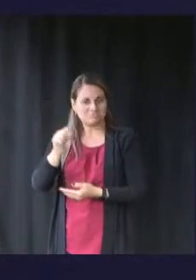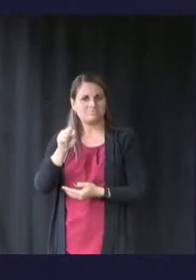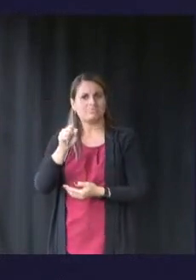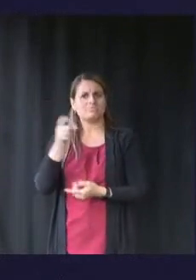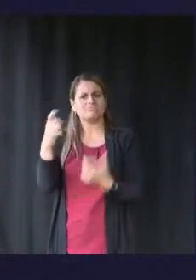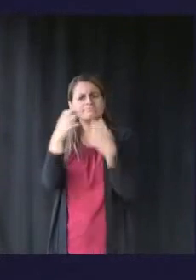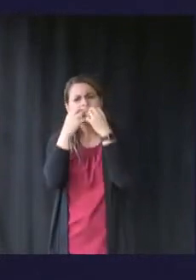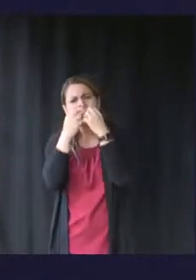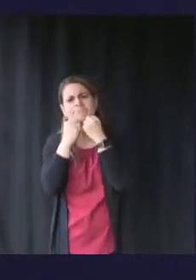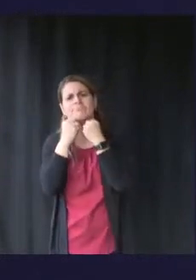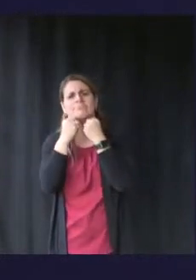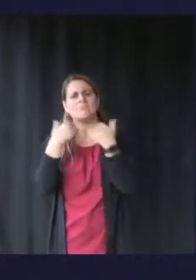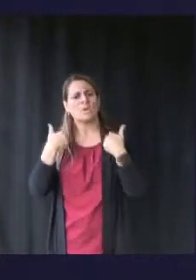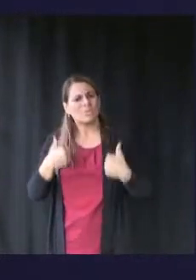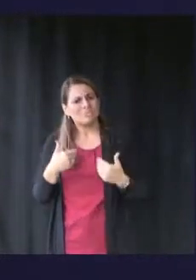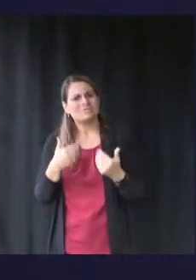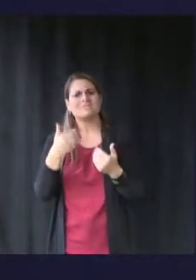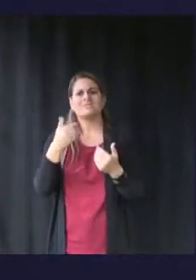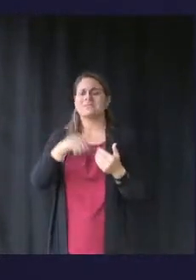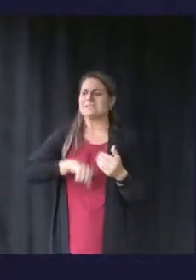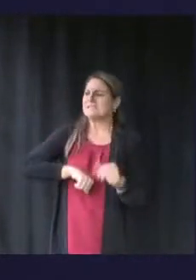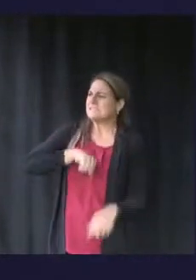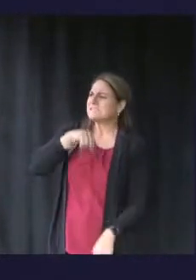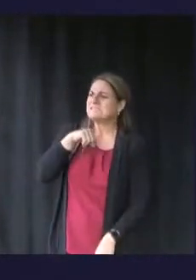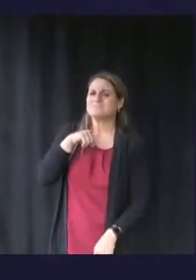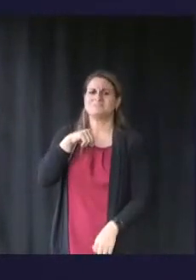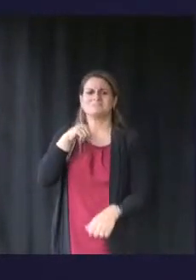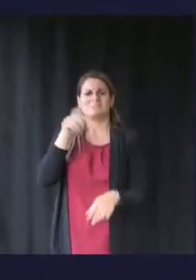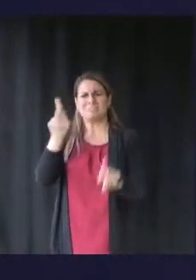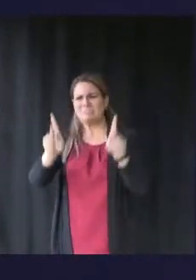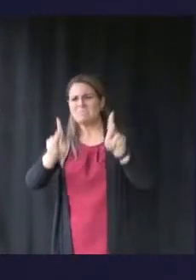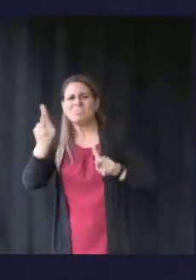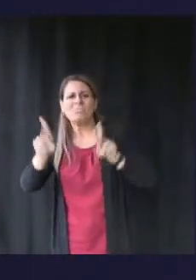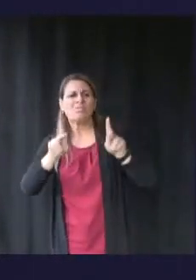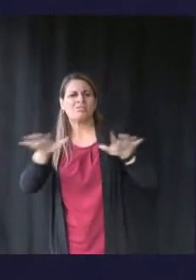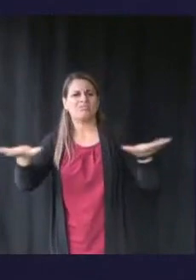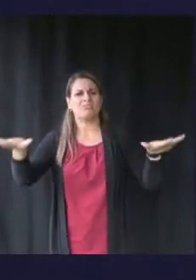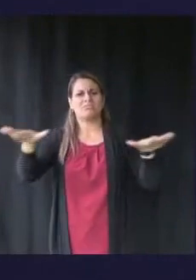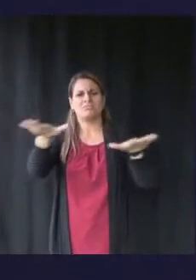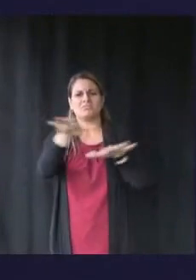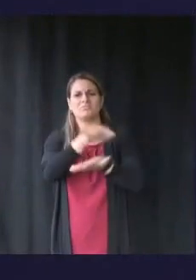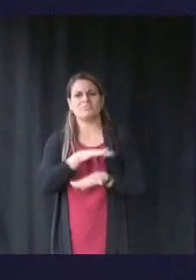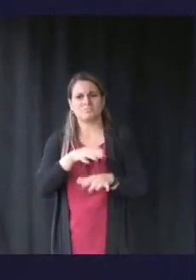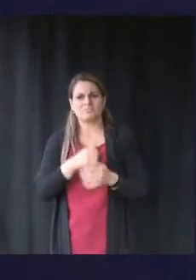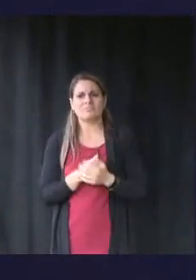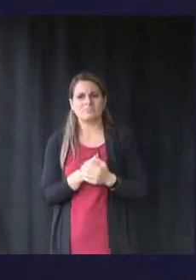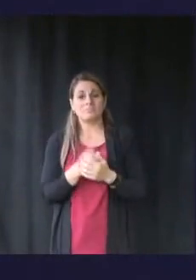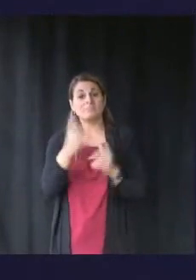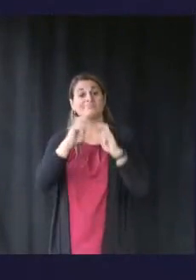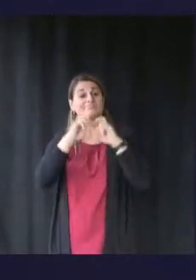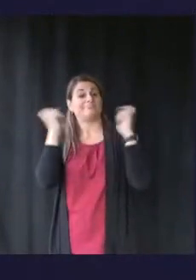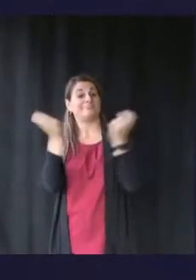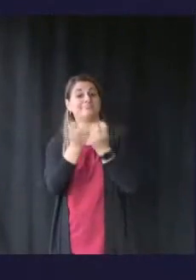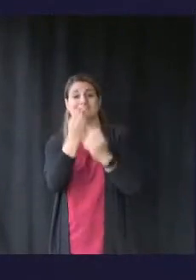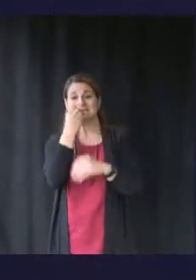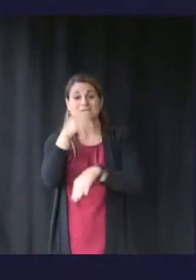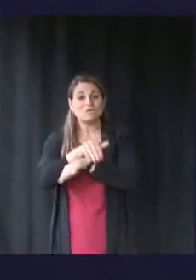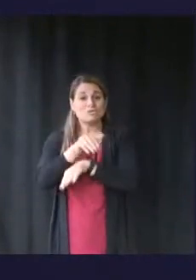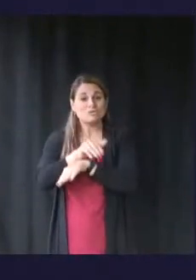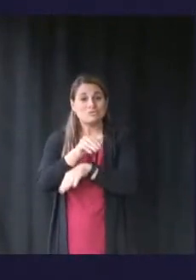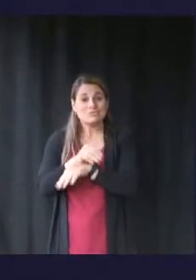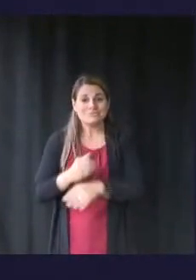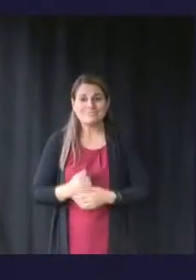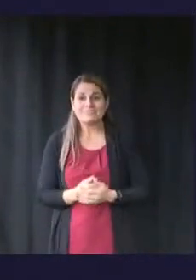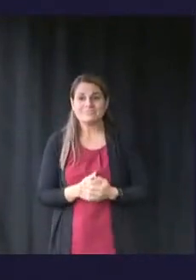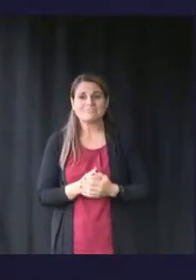about human dignity. Our dinner table, my dad was what many would call a righteous